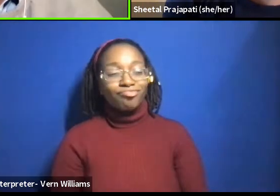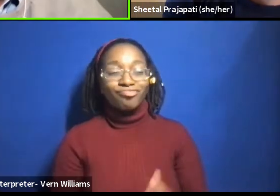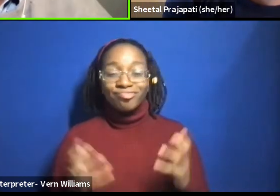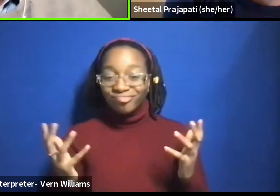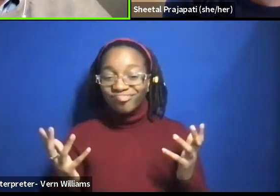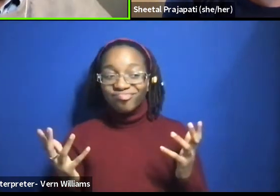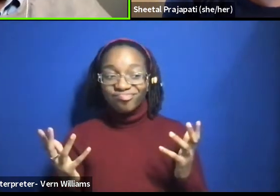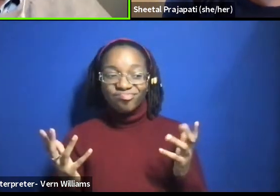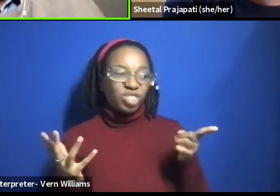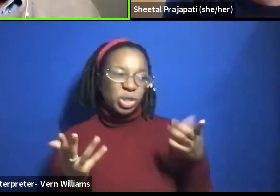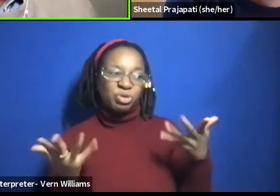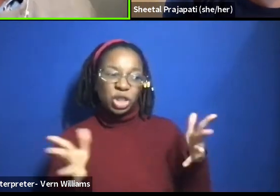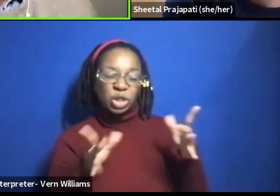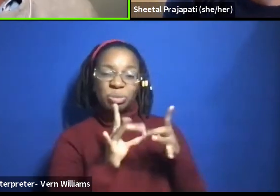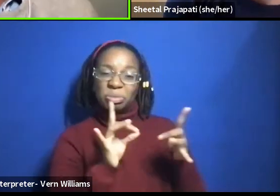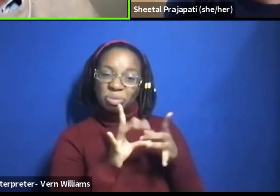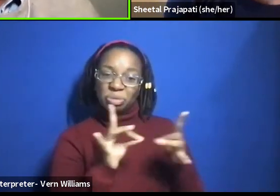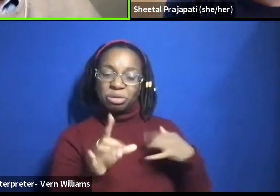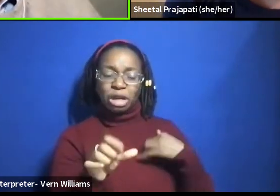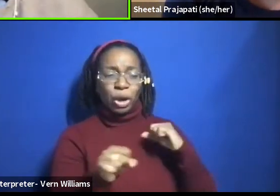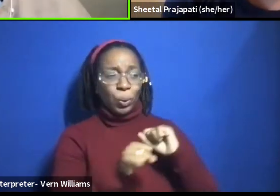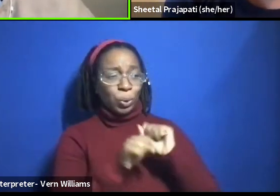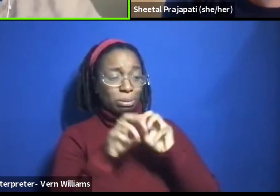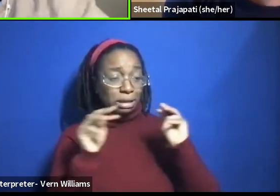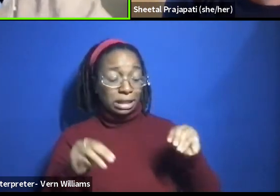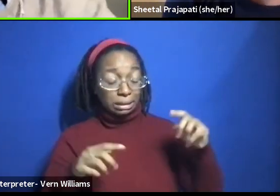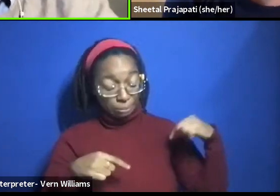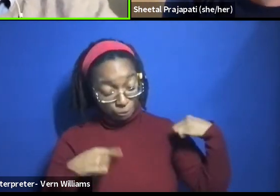As you mentioned, I worked in museums for many, many years.